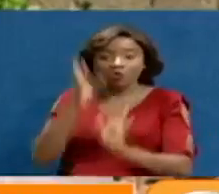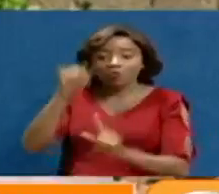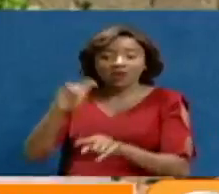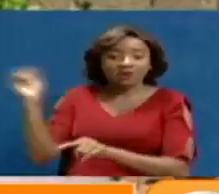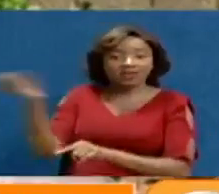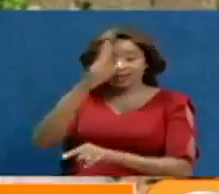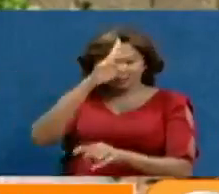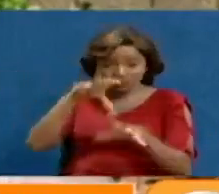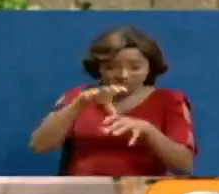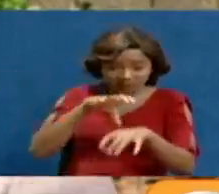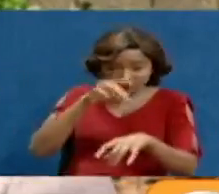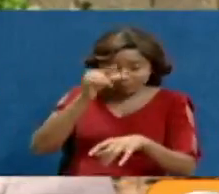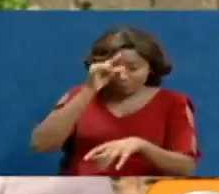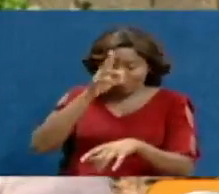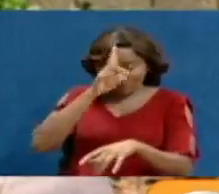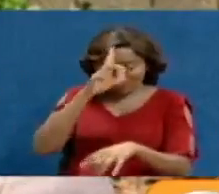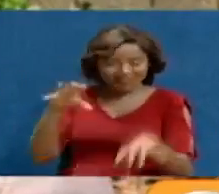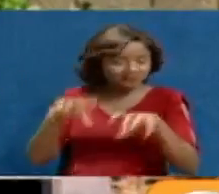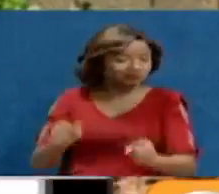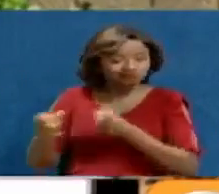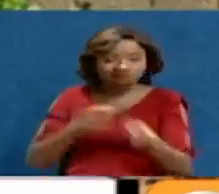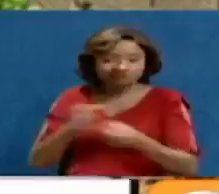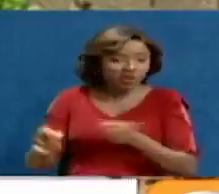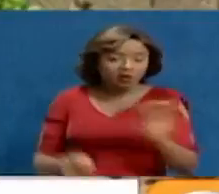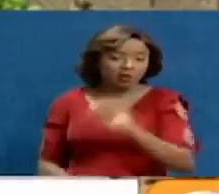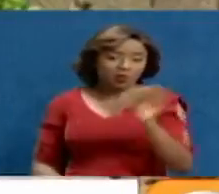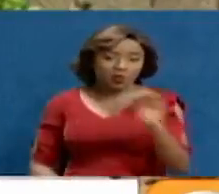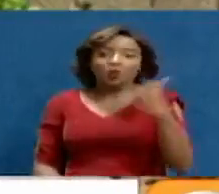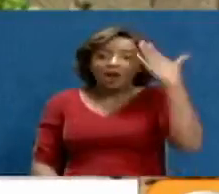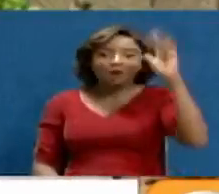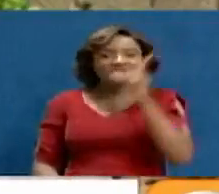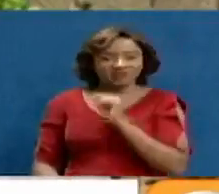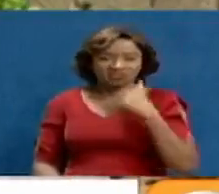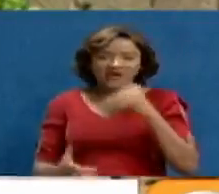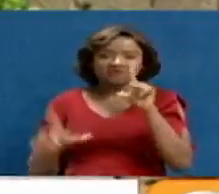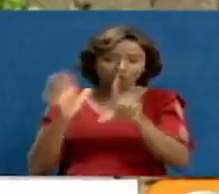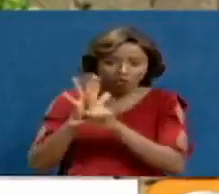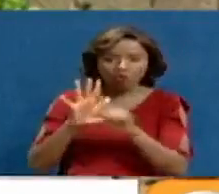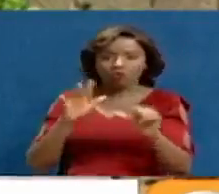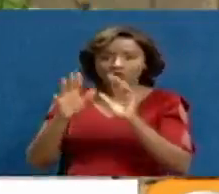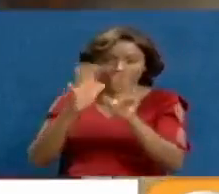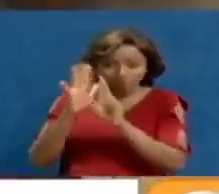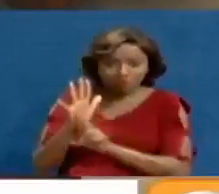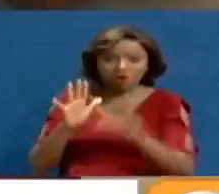not a police state. We are not operating in a laissez-faire. You know, we have rules, we have laws, we have a